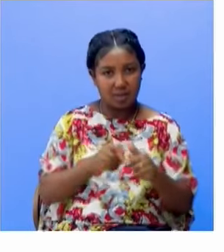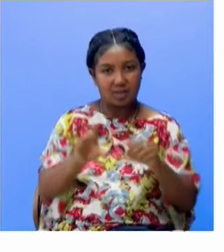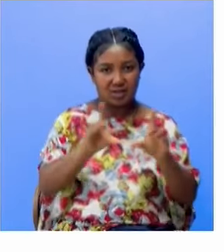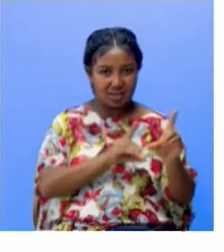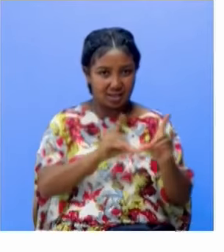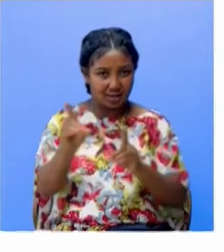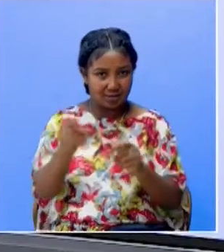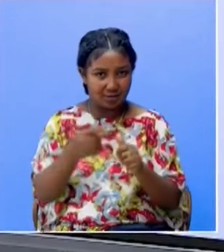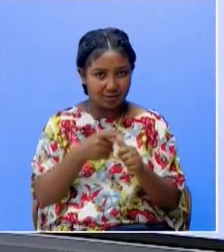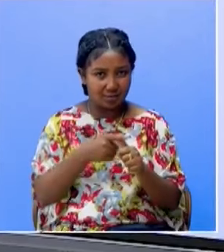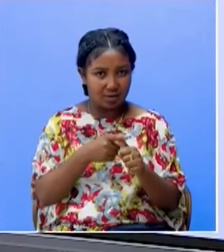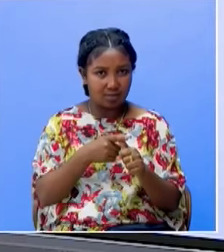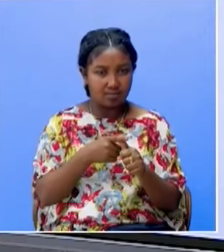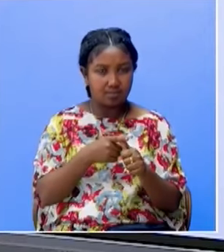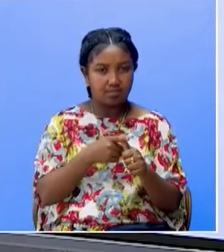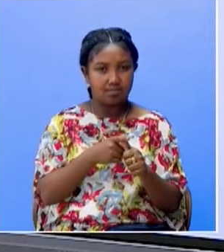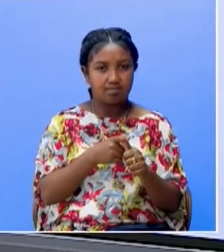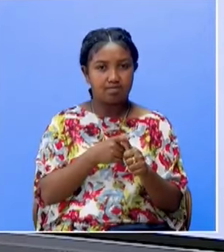From